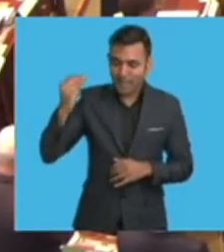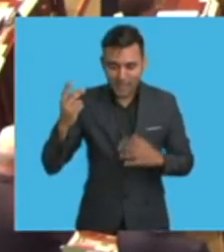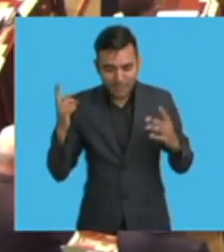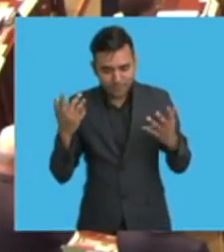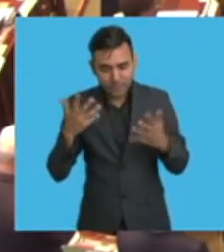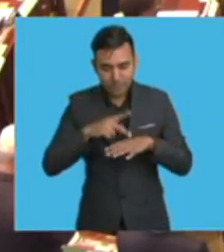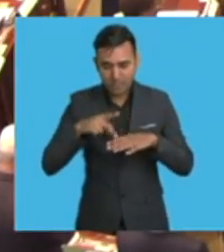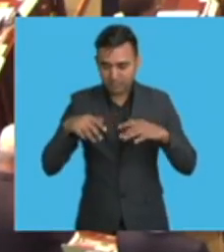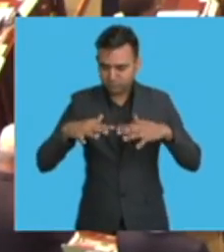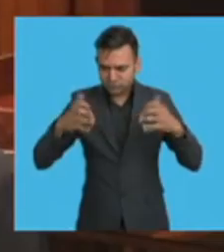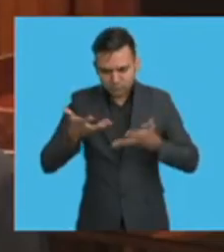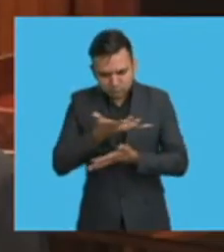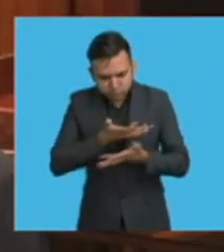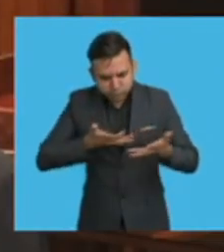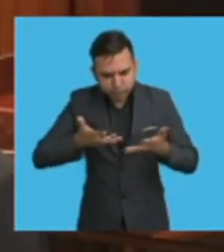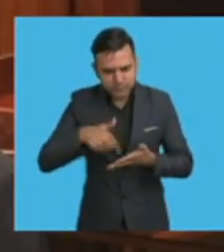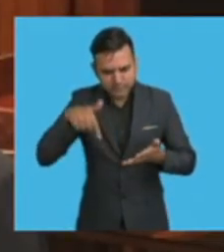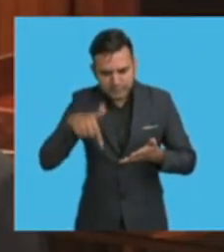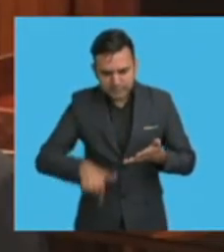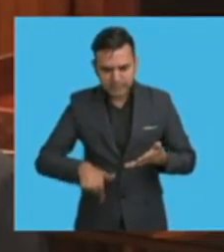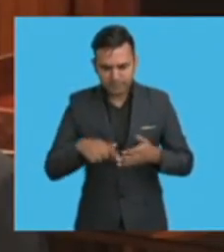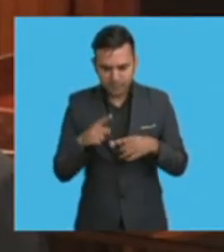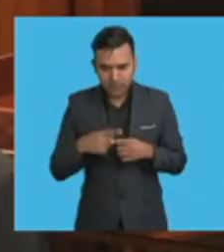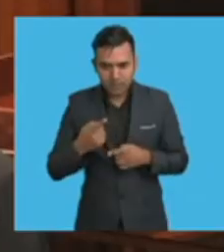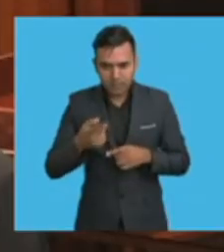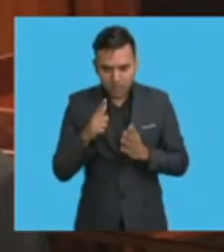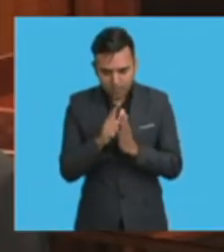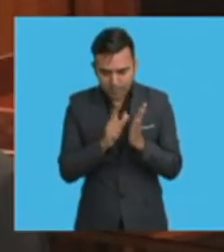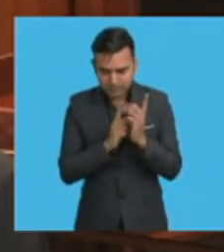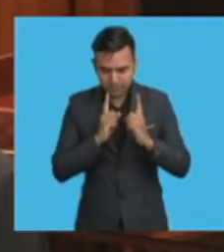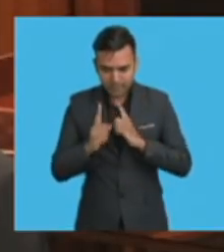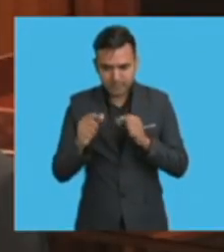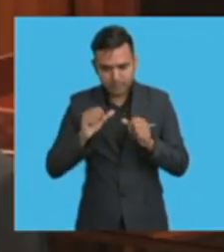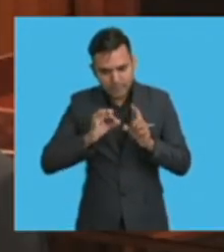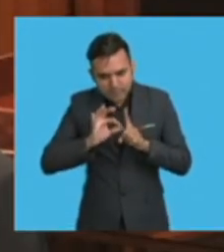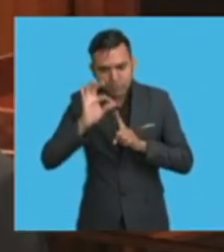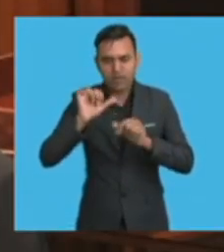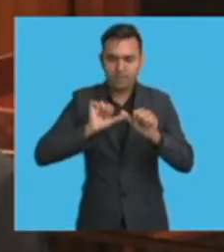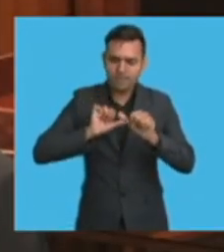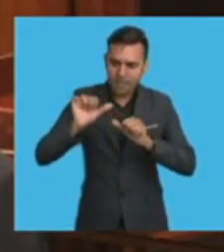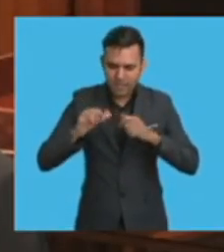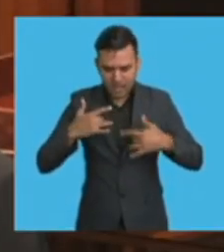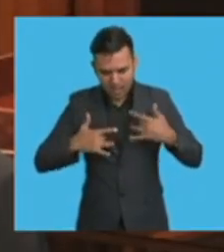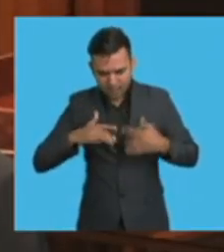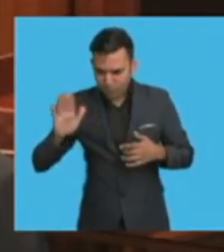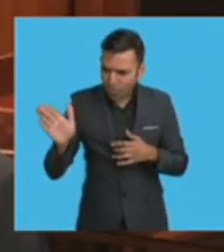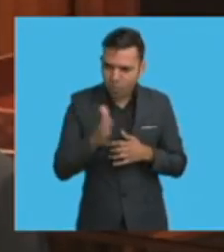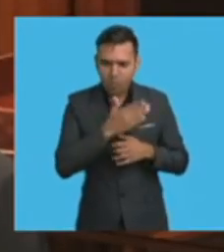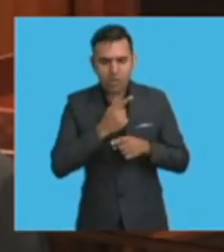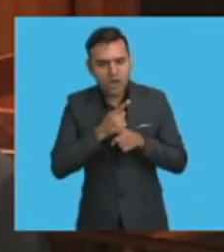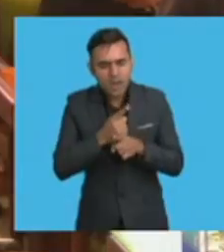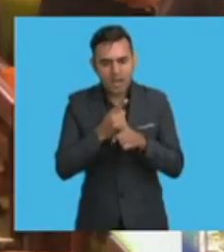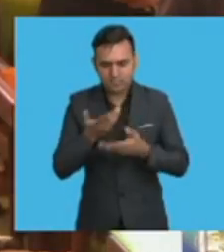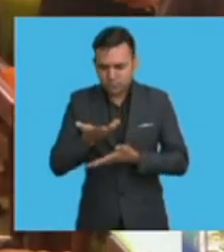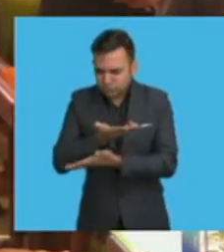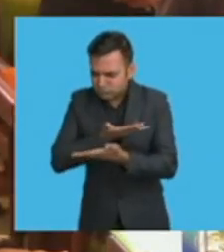nation's affairs and pass laws for the betterment and welfare of all Fijians. Guide us in our